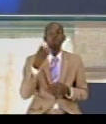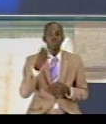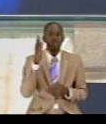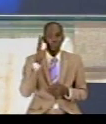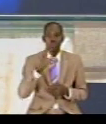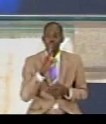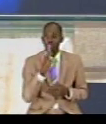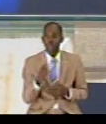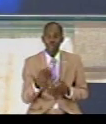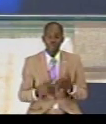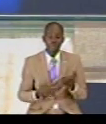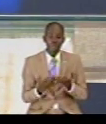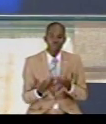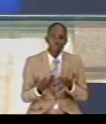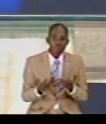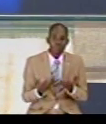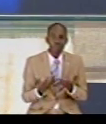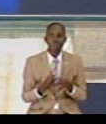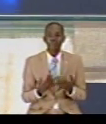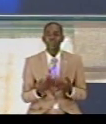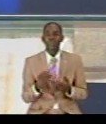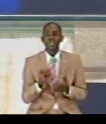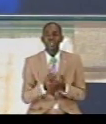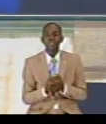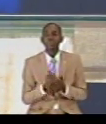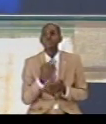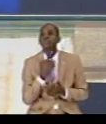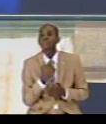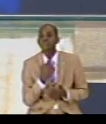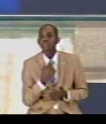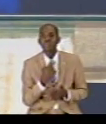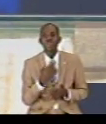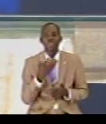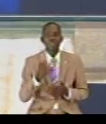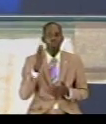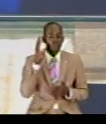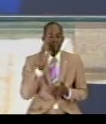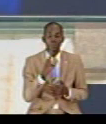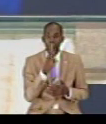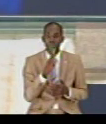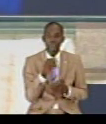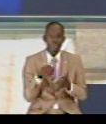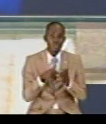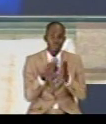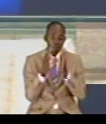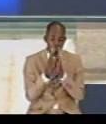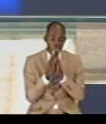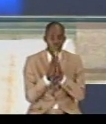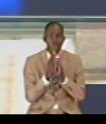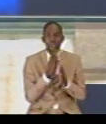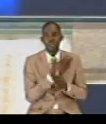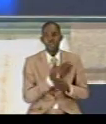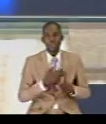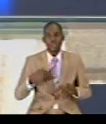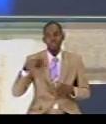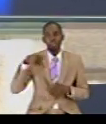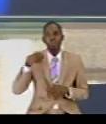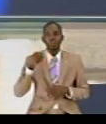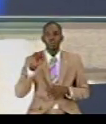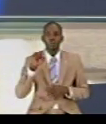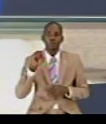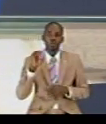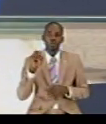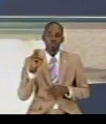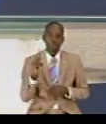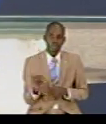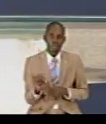there will be longing, there will be desire, there will be prayer, there will be passion. The passion or